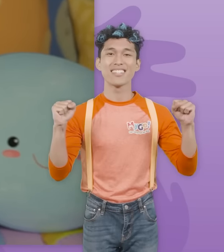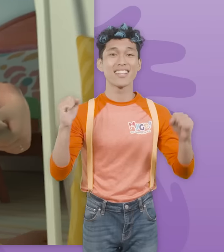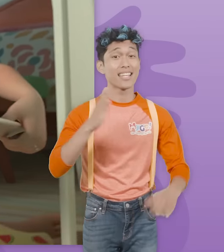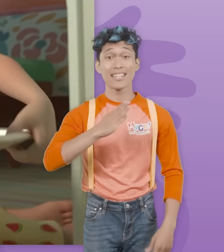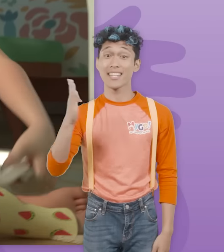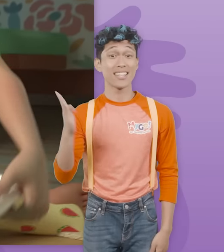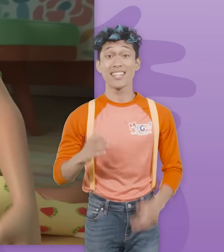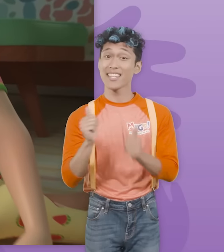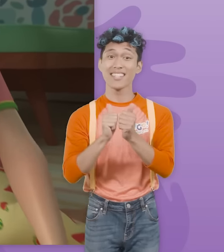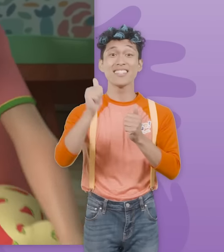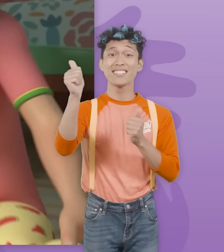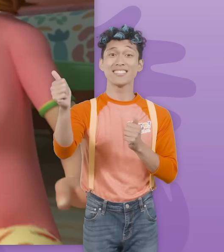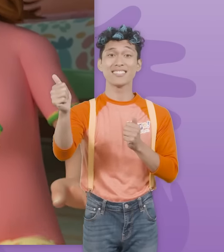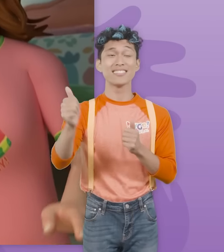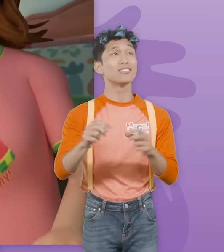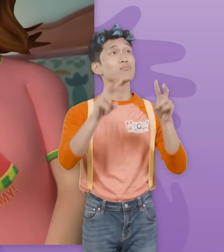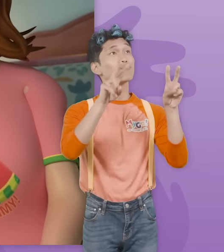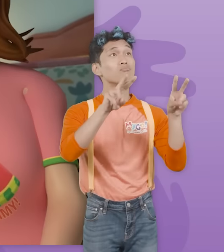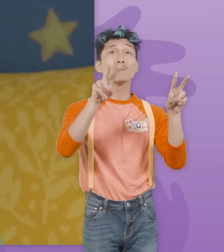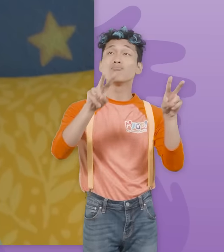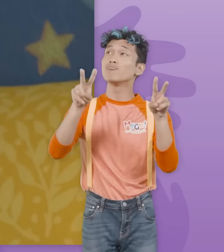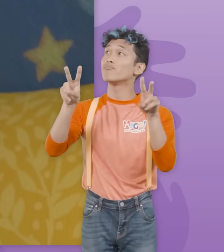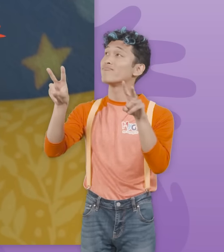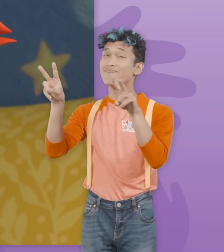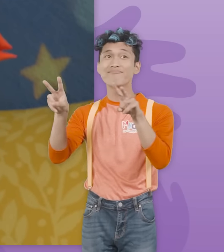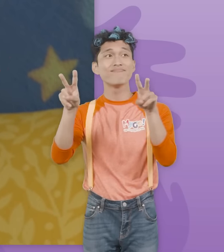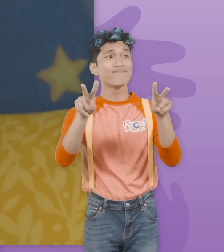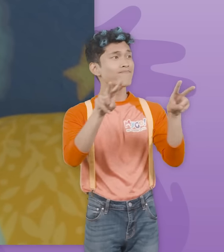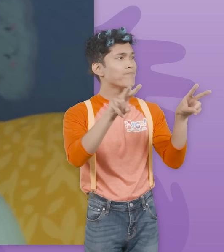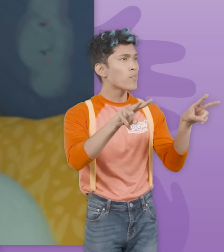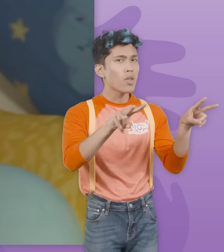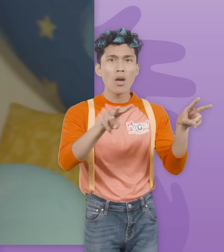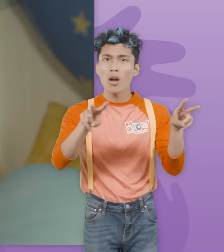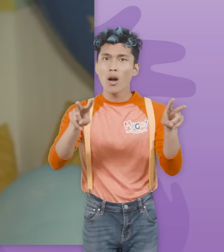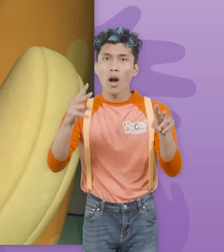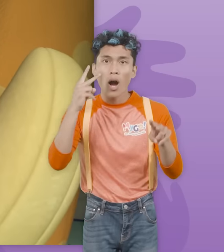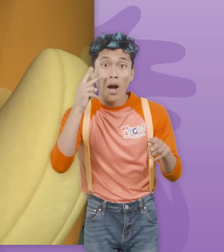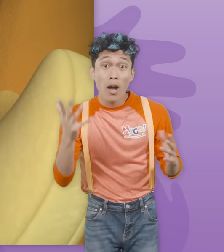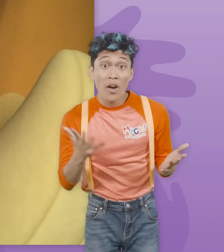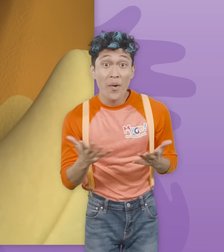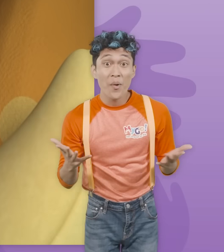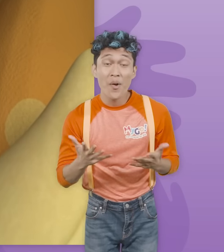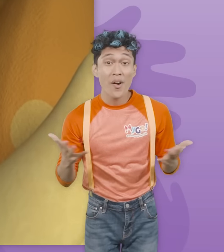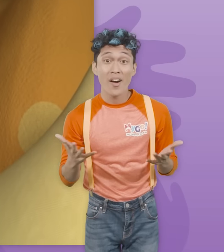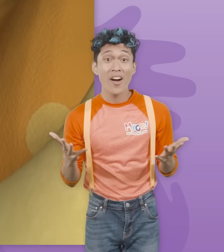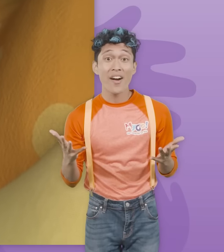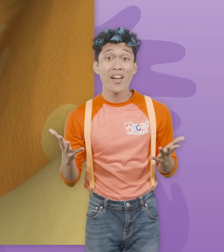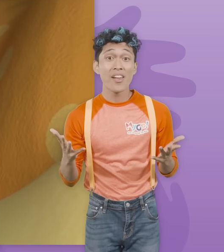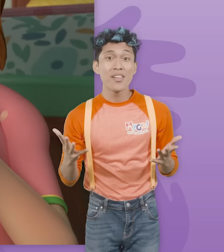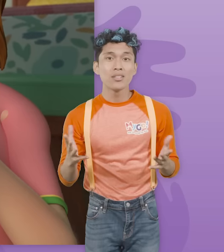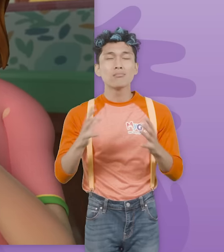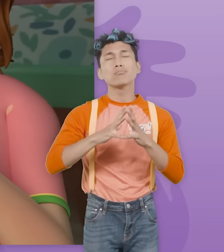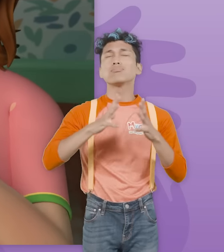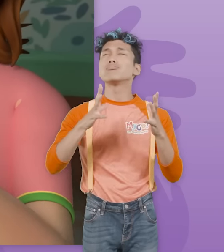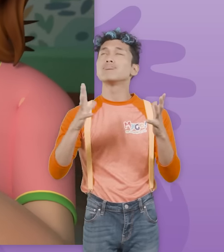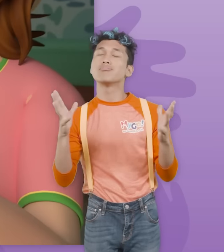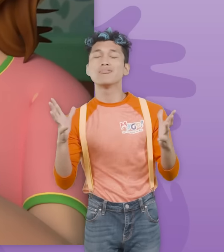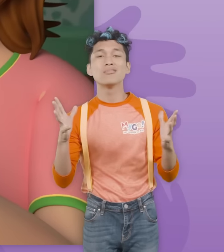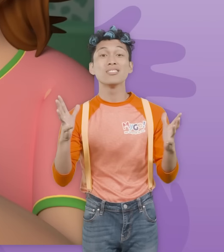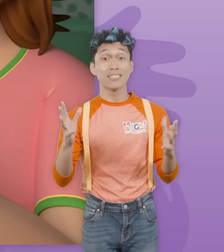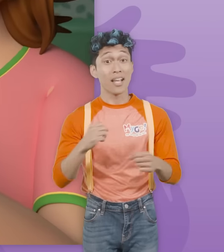and never fall Look around and you will see Lots